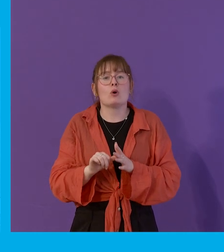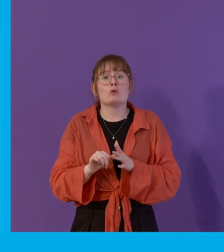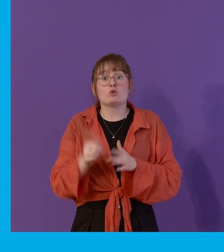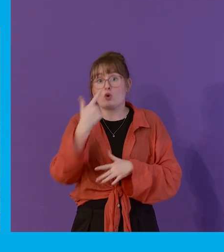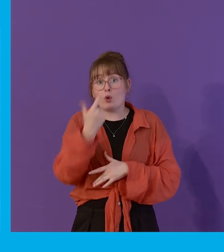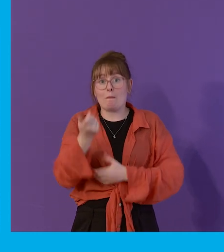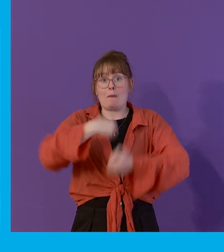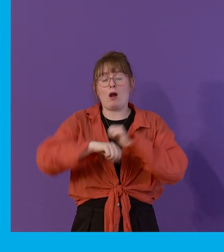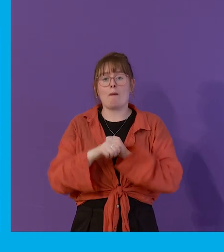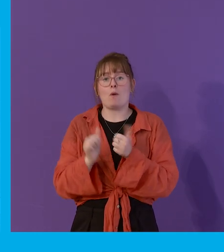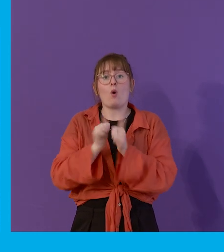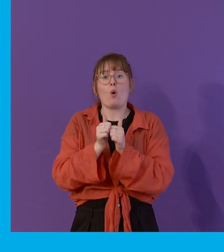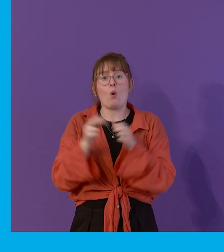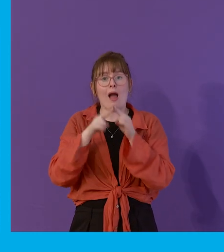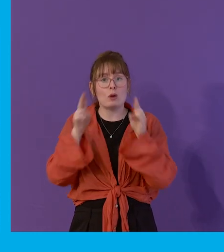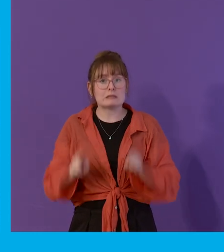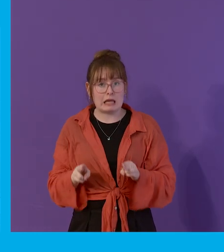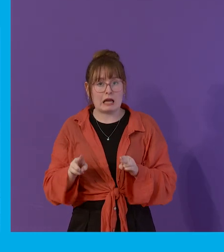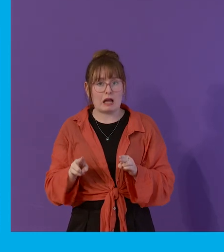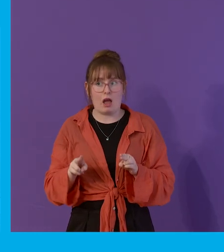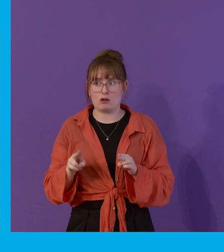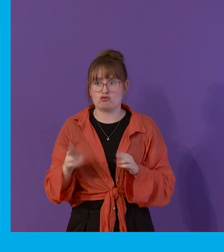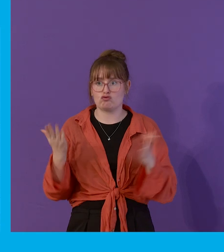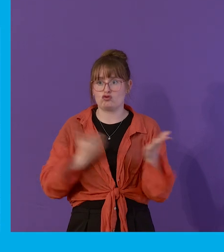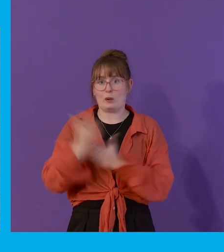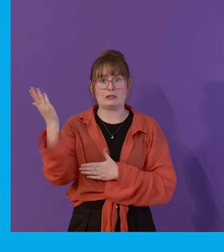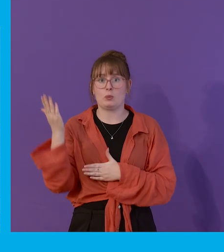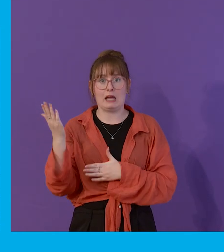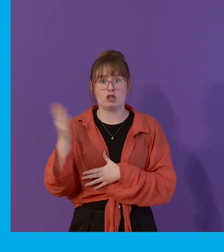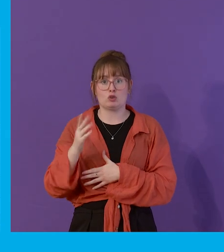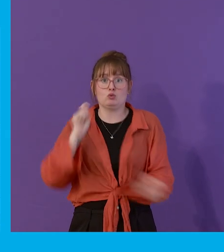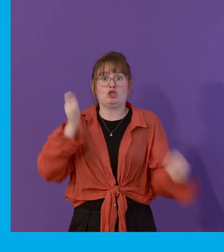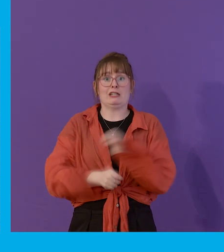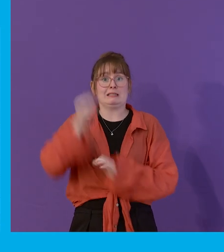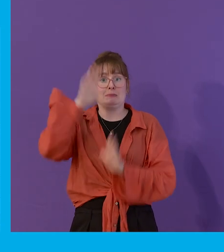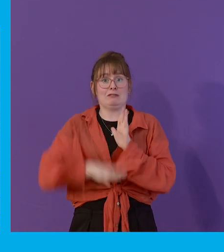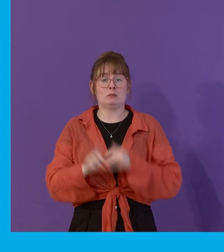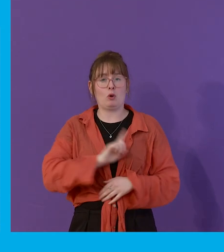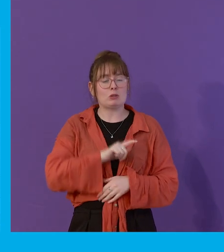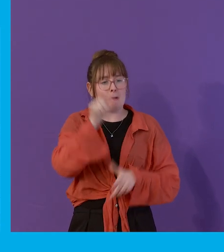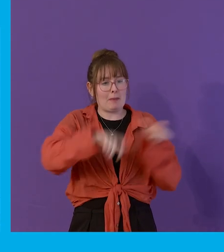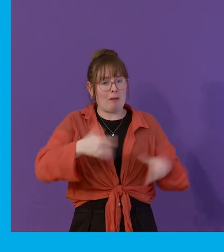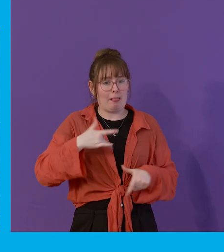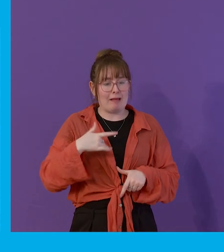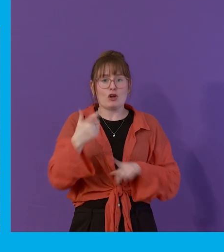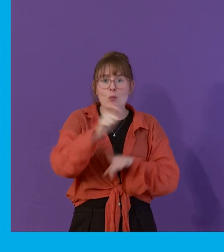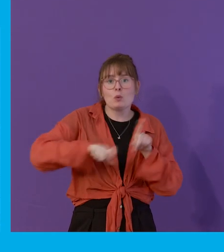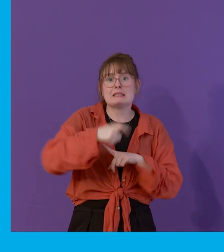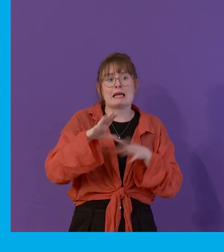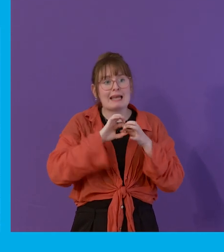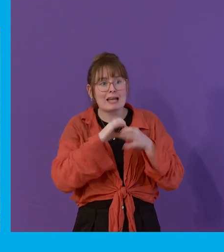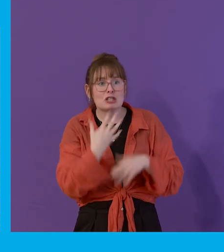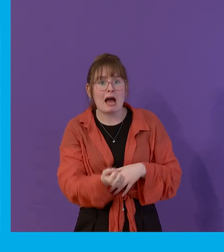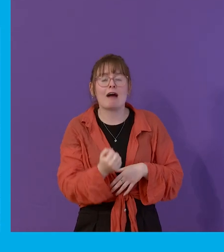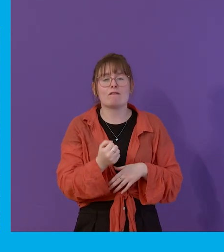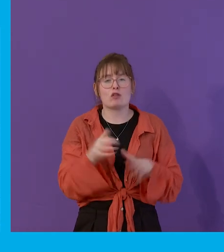into co-housing, you immediately transform people's lived experience because you have people living in community and connection. There's a